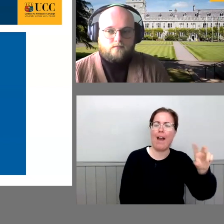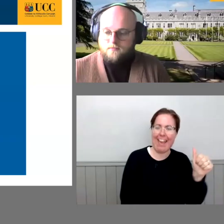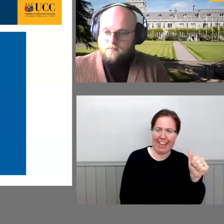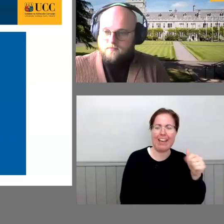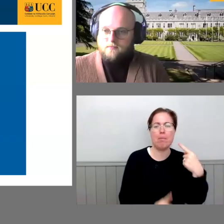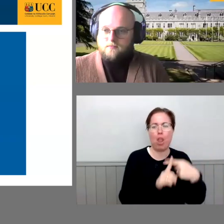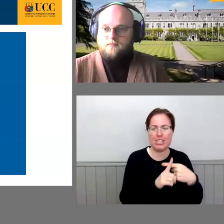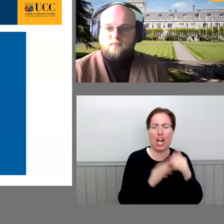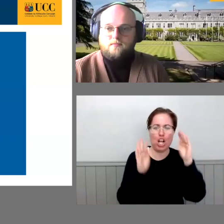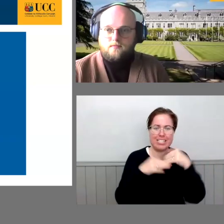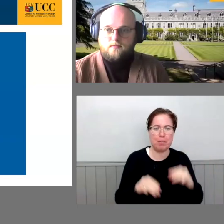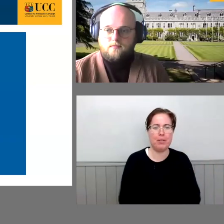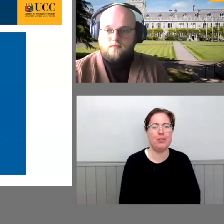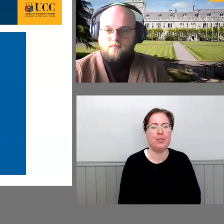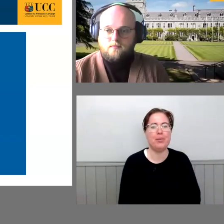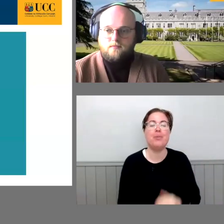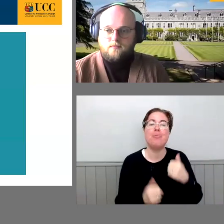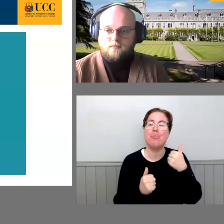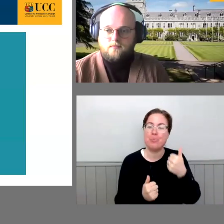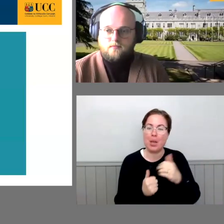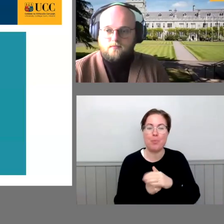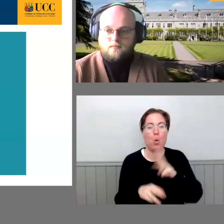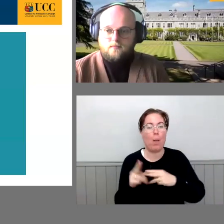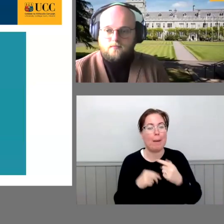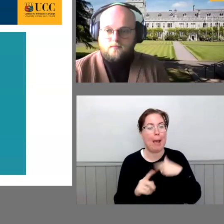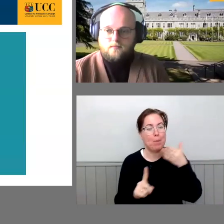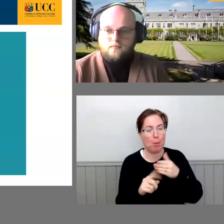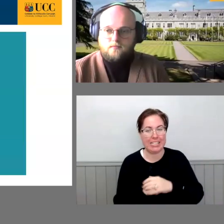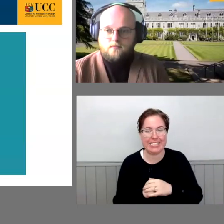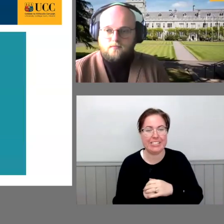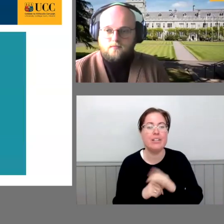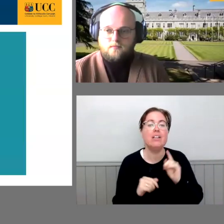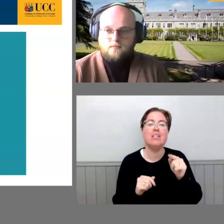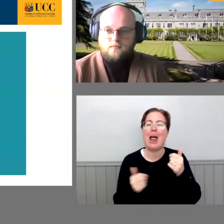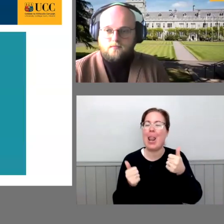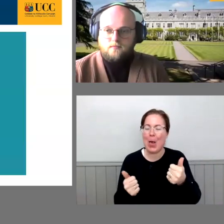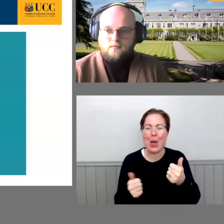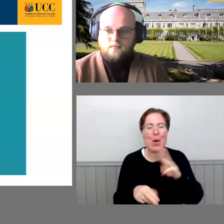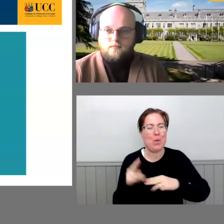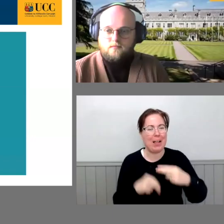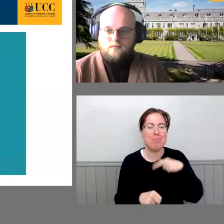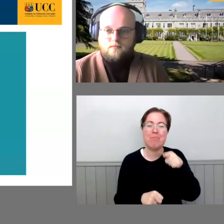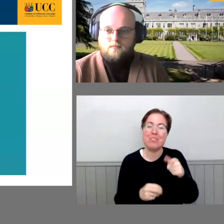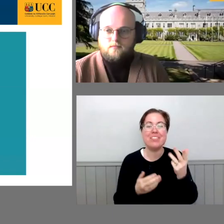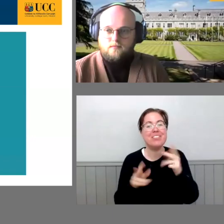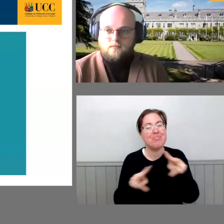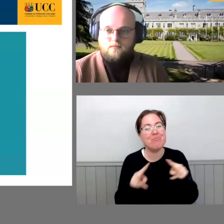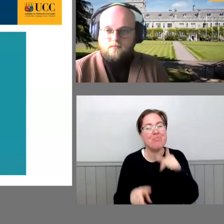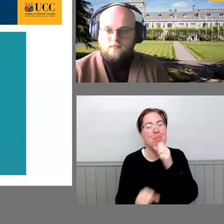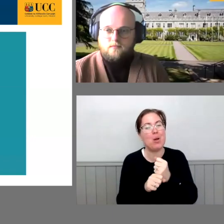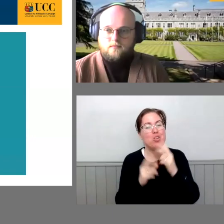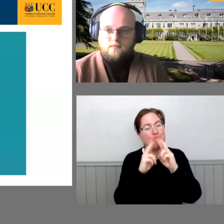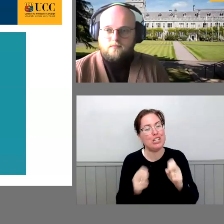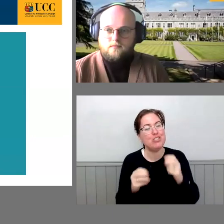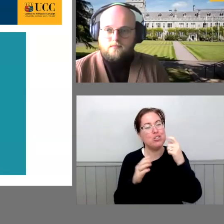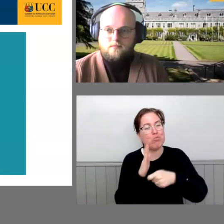1. Welcome and purpose. Hello and welcome. This animation is about a research project